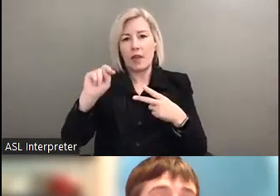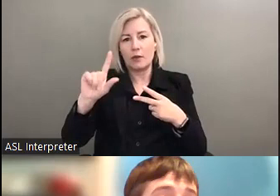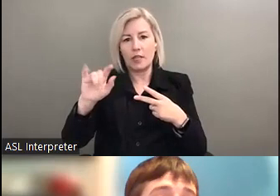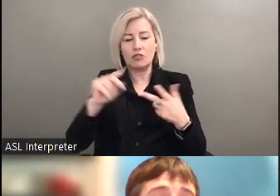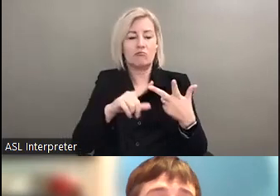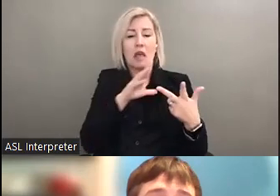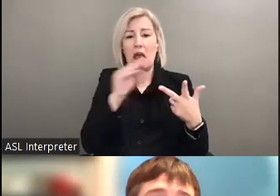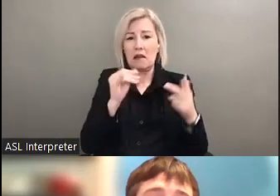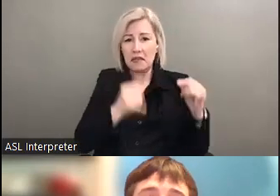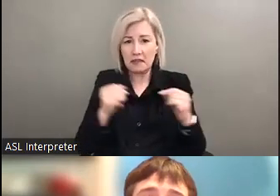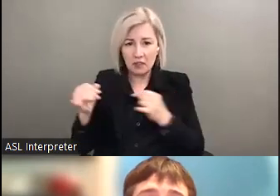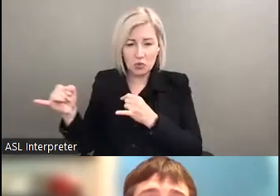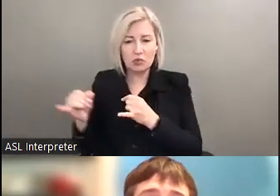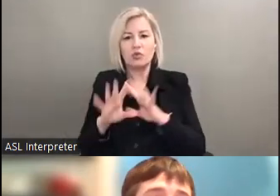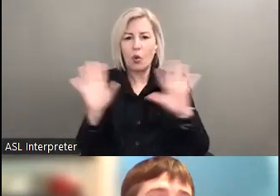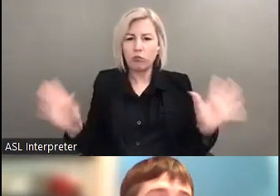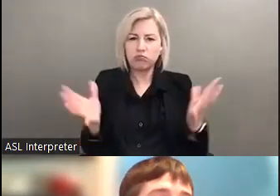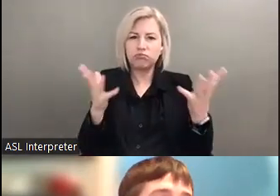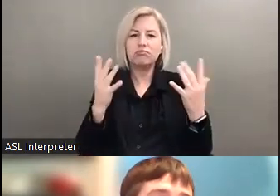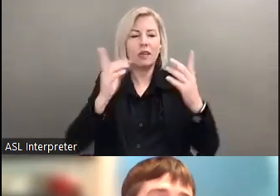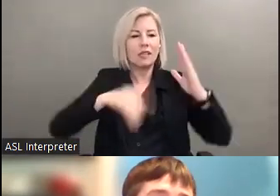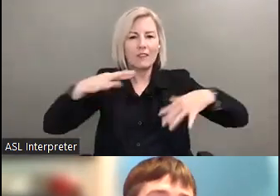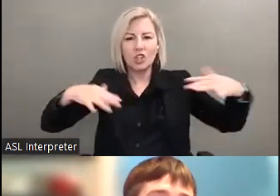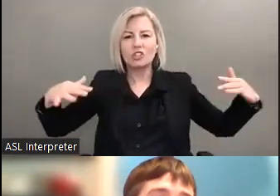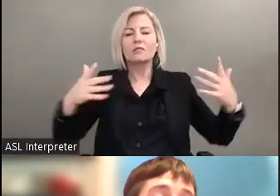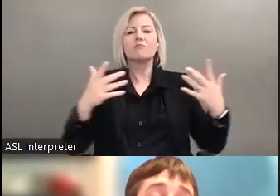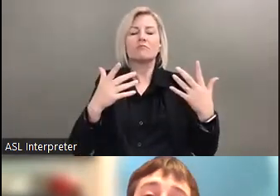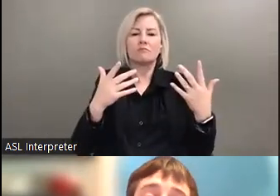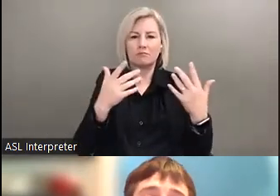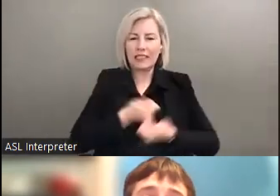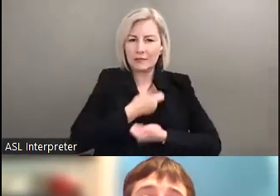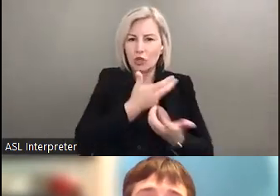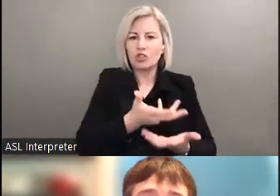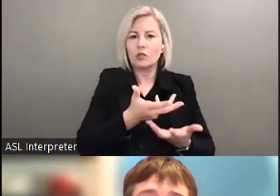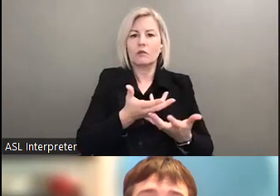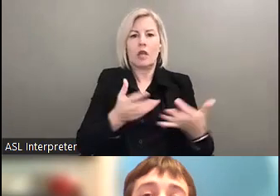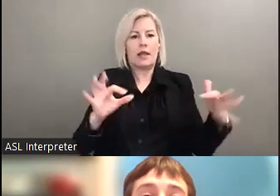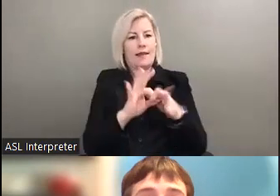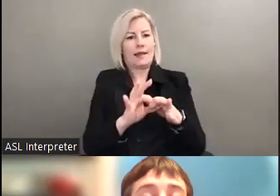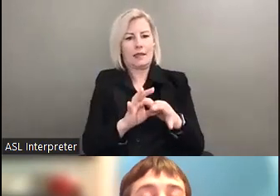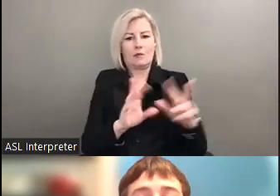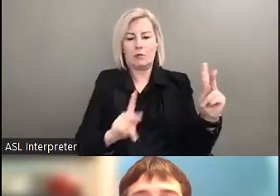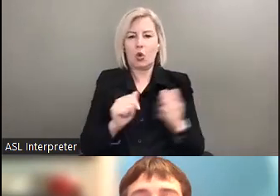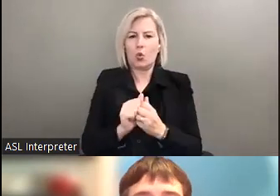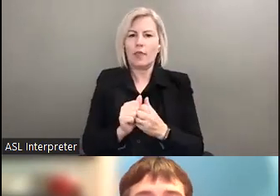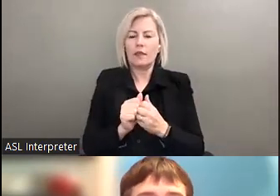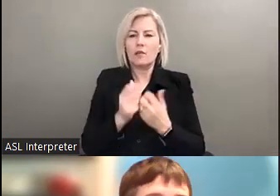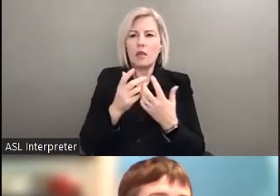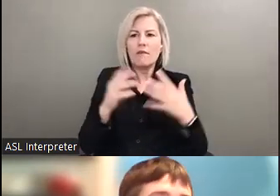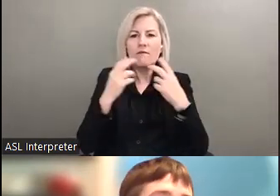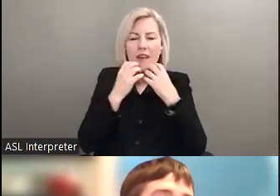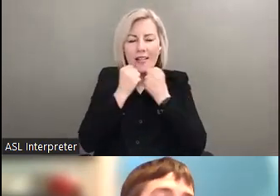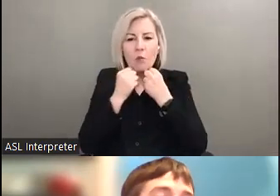to nurture diverse artistic expression while connecting people to meaningful arts experiences within our region and